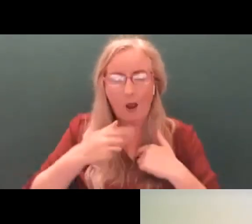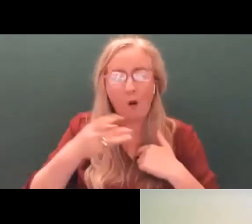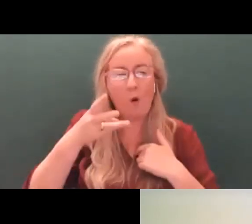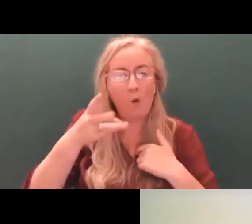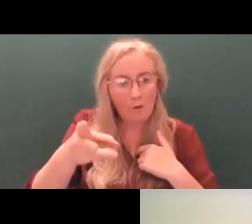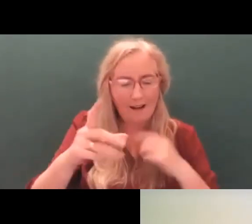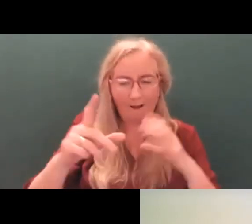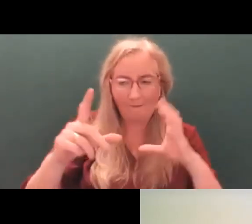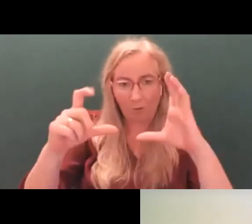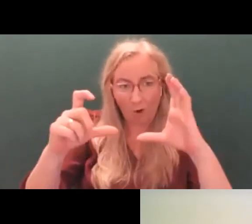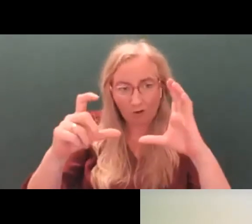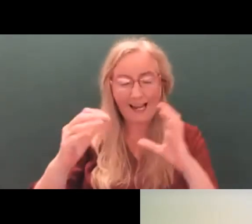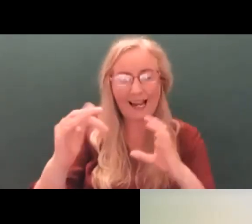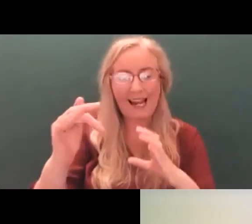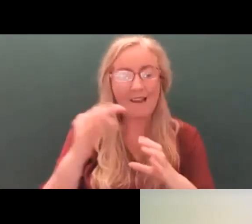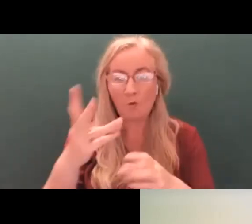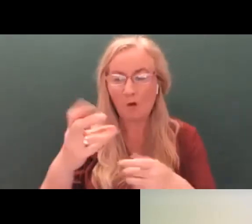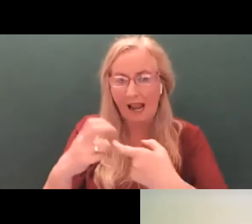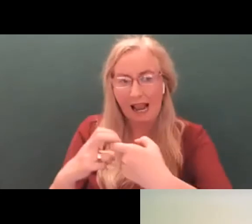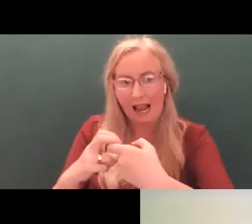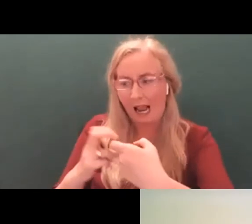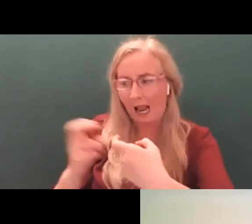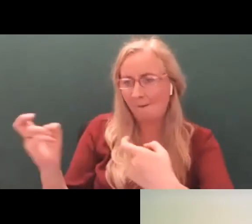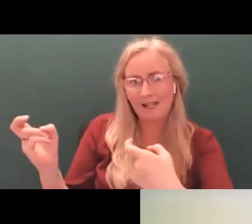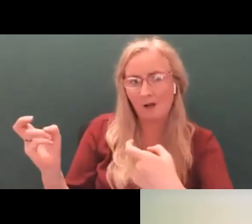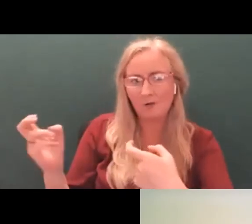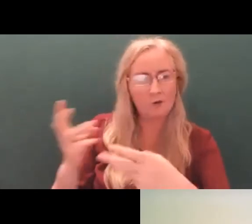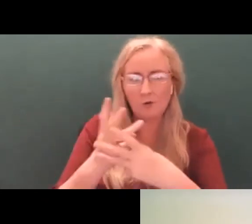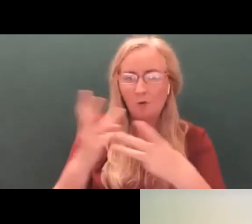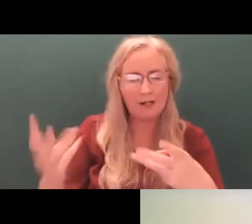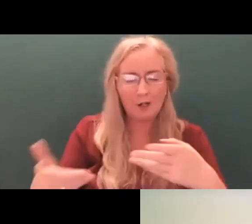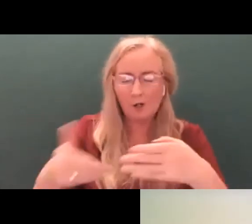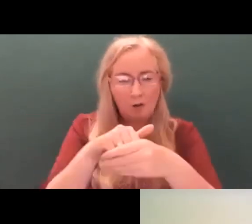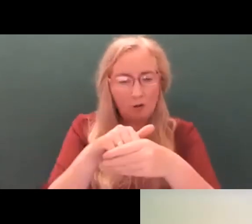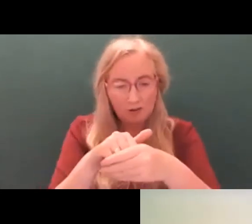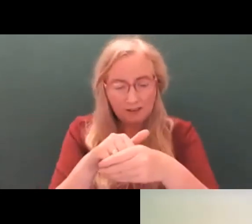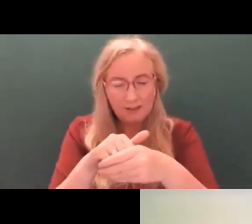photographs, and if they'd like to opt out of being included, then they can